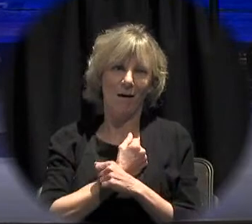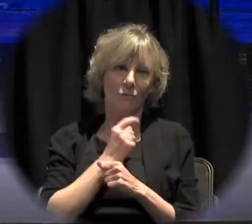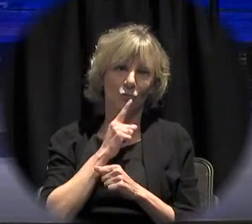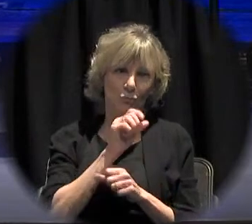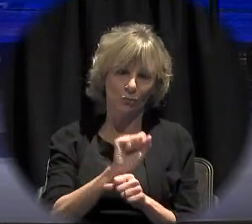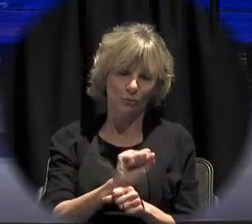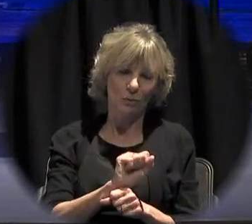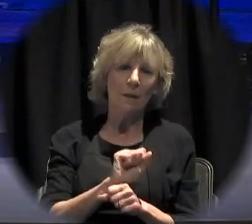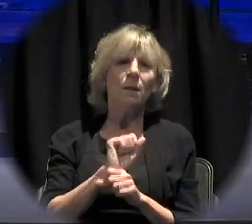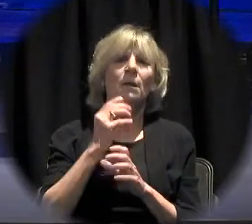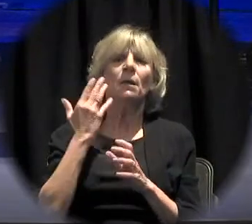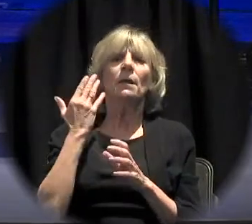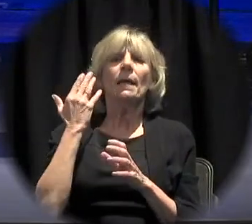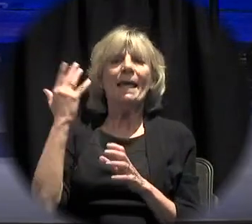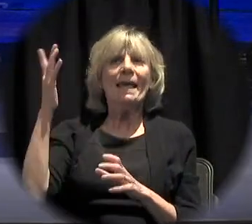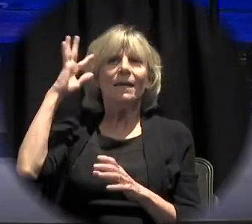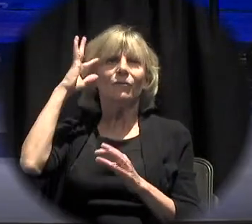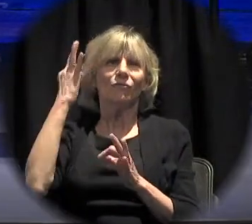will save.